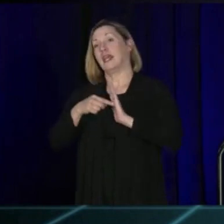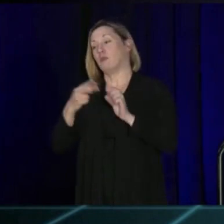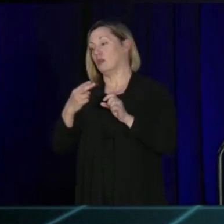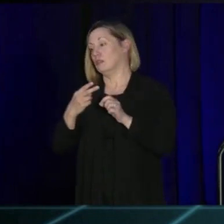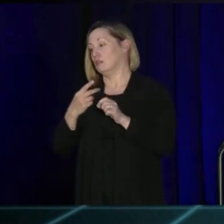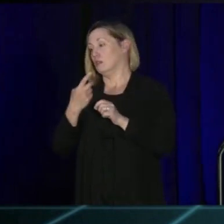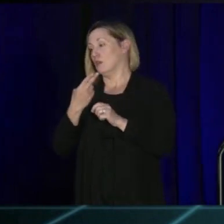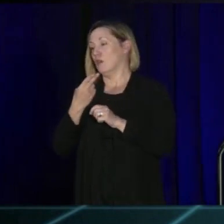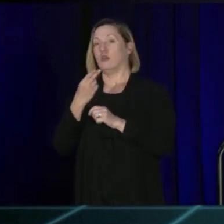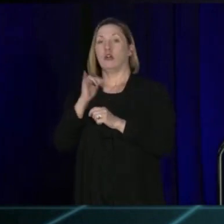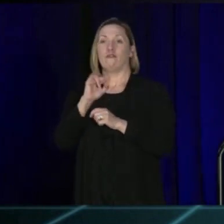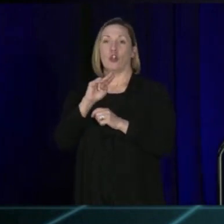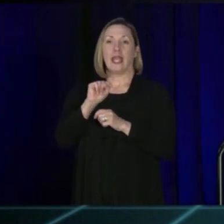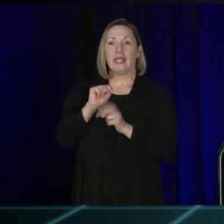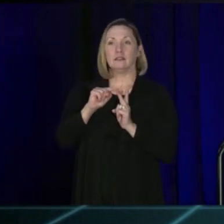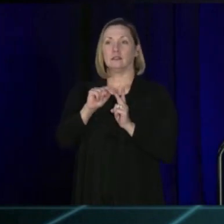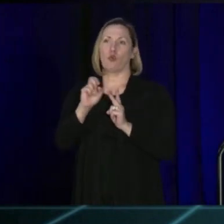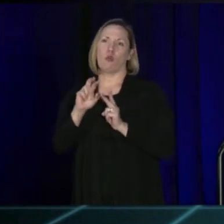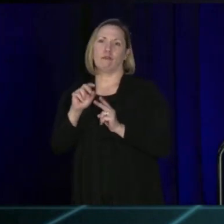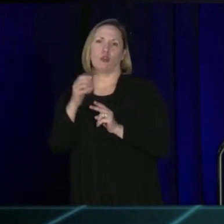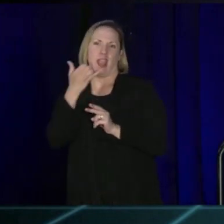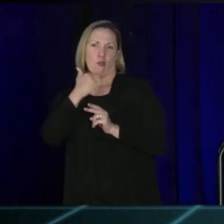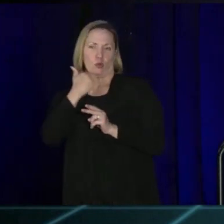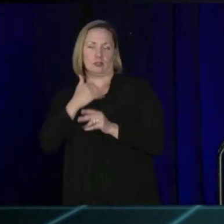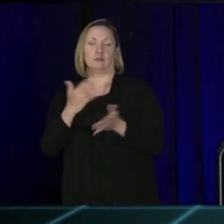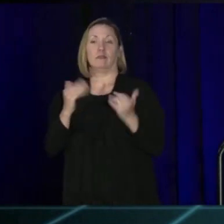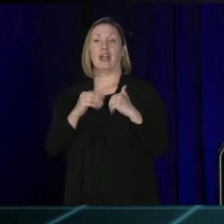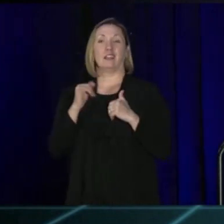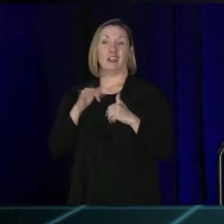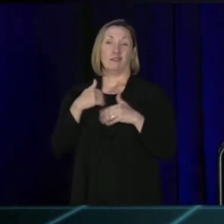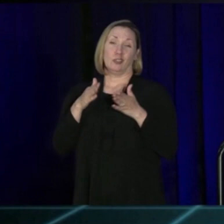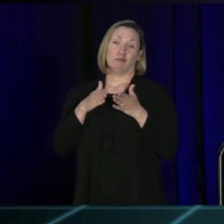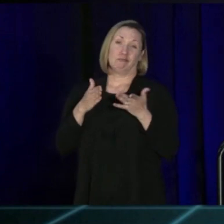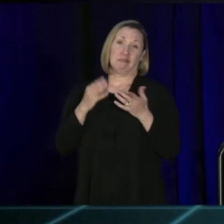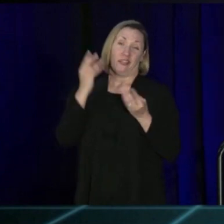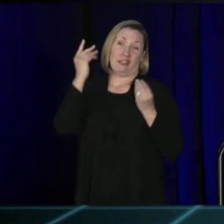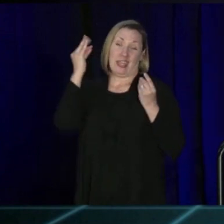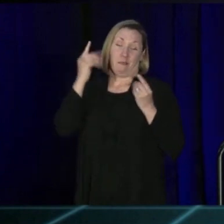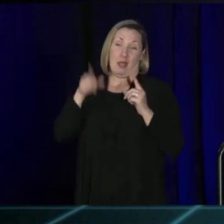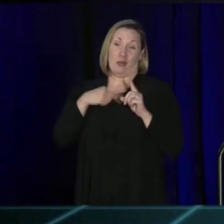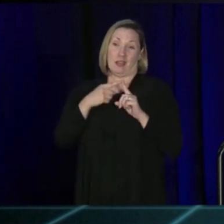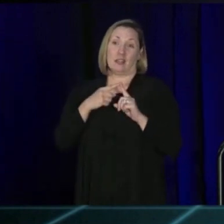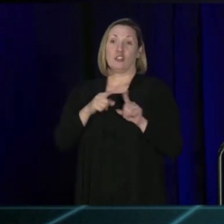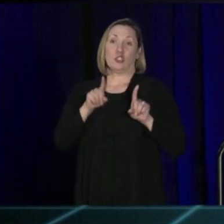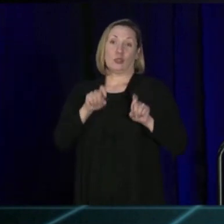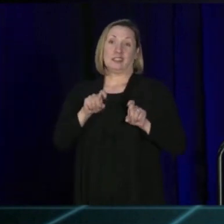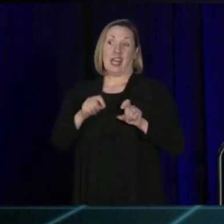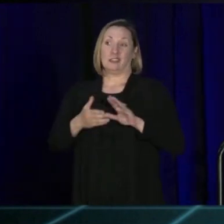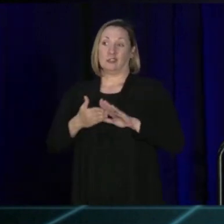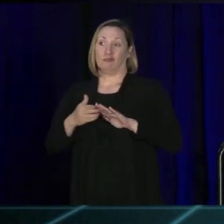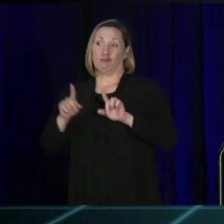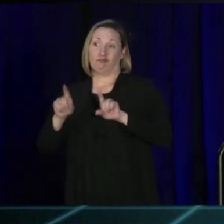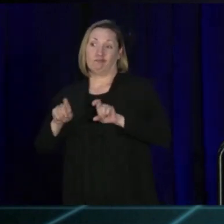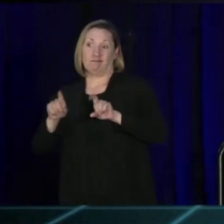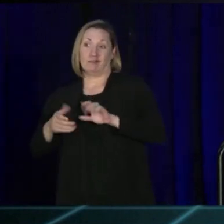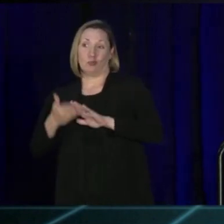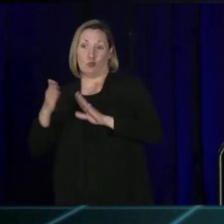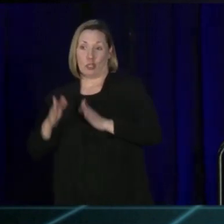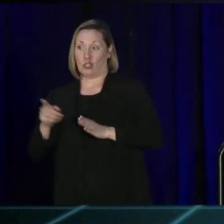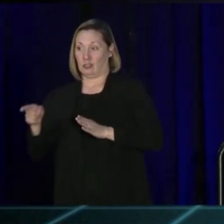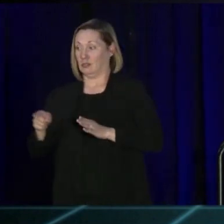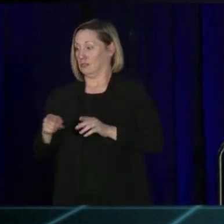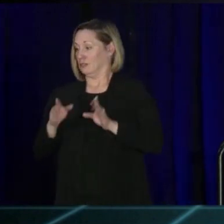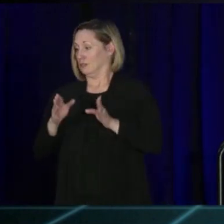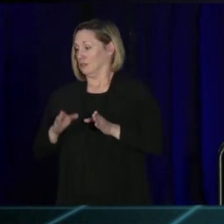or for errors. And generally, if you think about it, your test runner, similar to the screen reader,